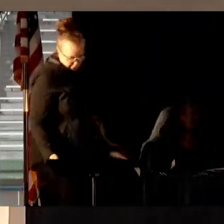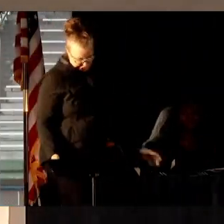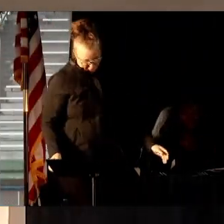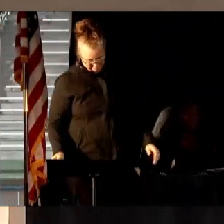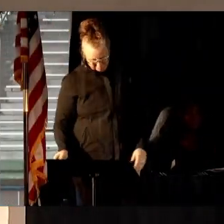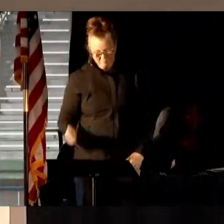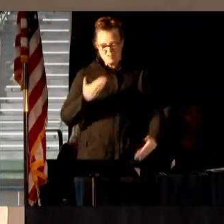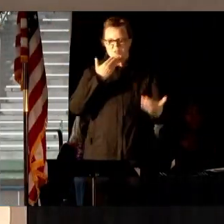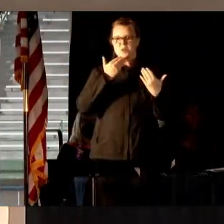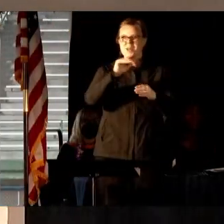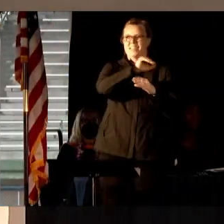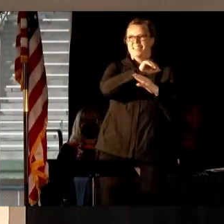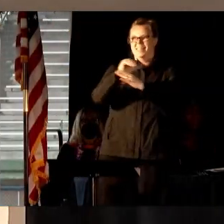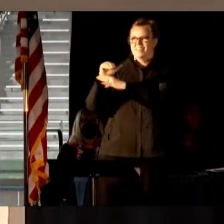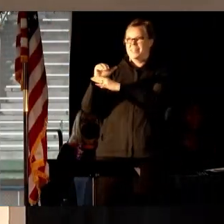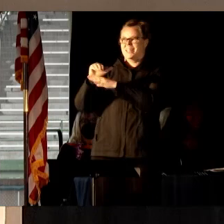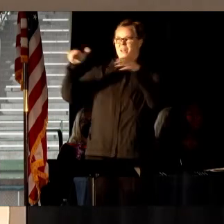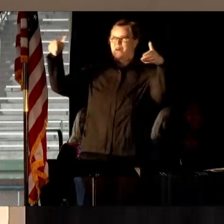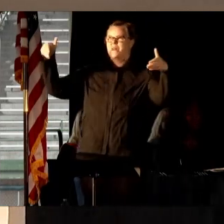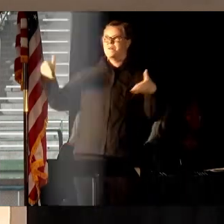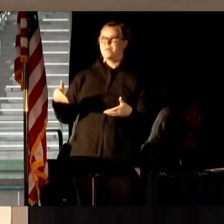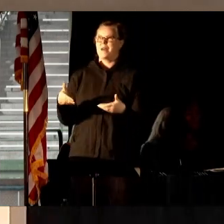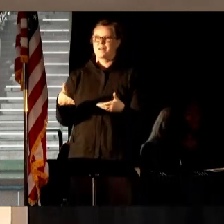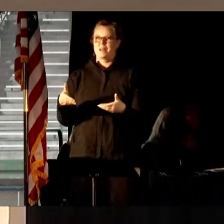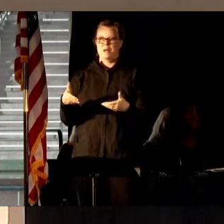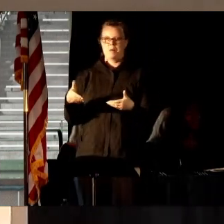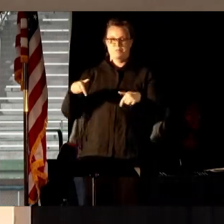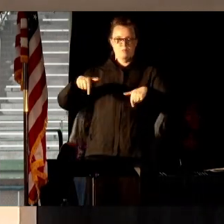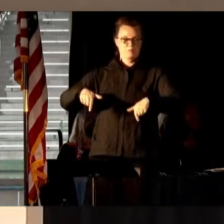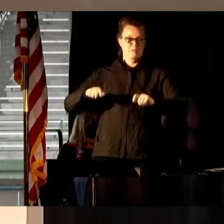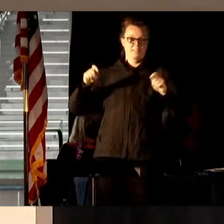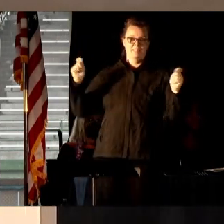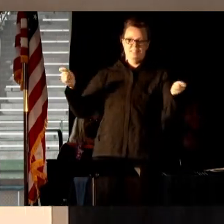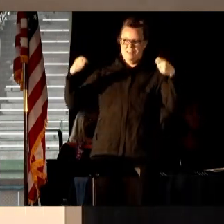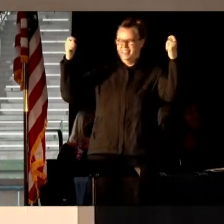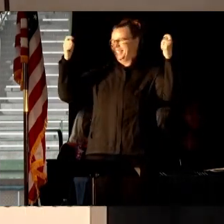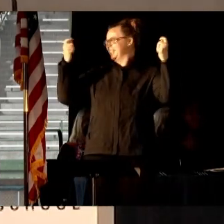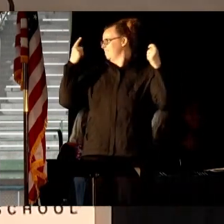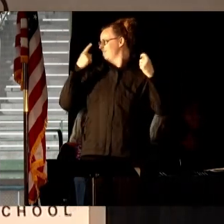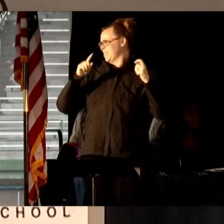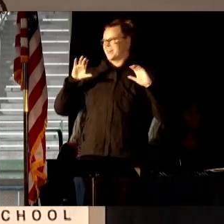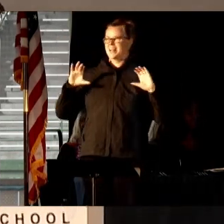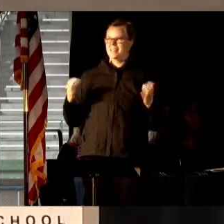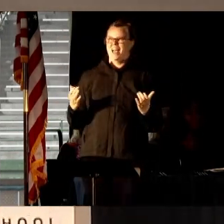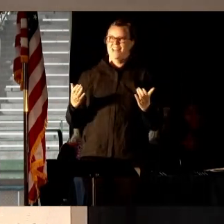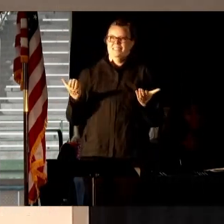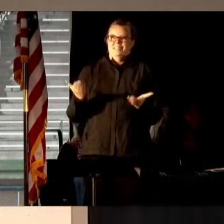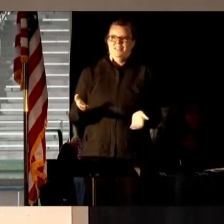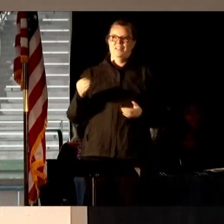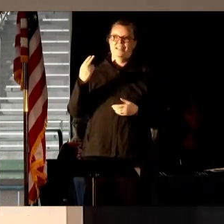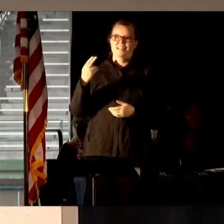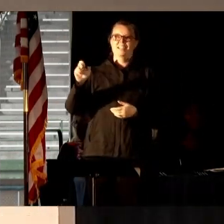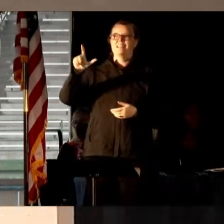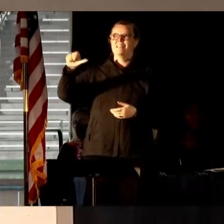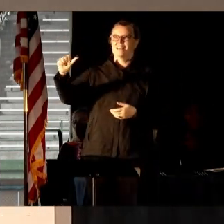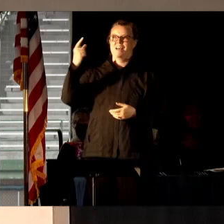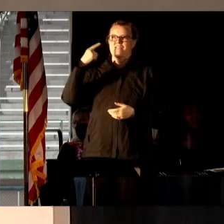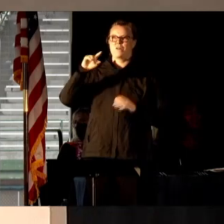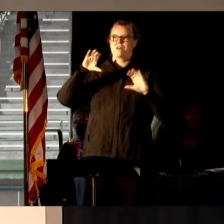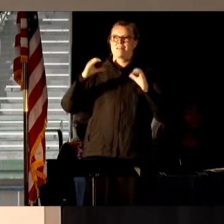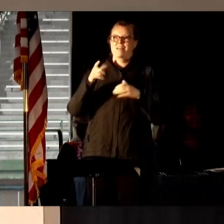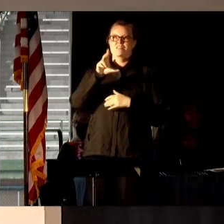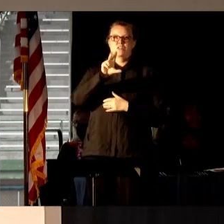Good evening and welcome to the commencement ceremony for the class at Gila High School of